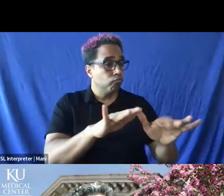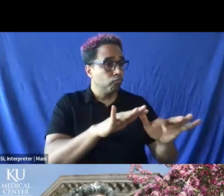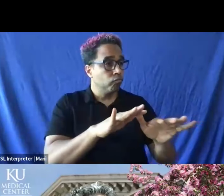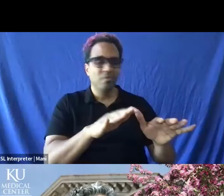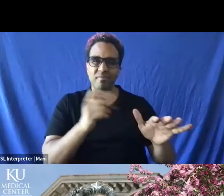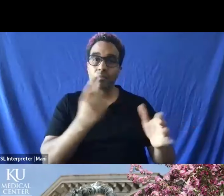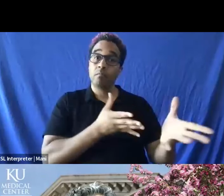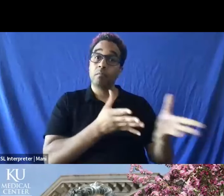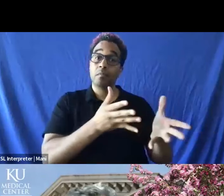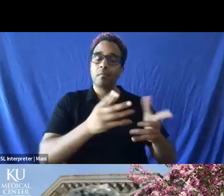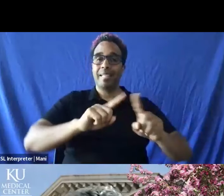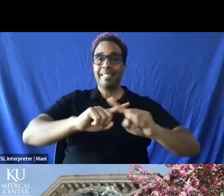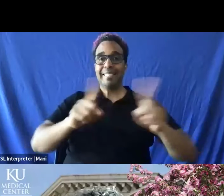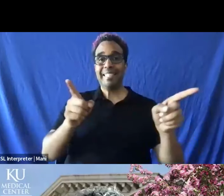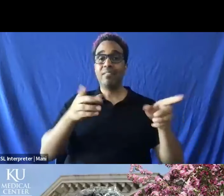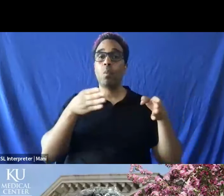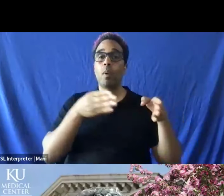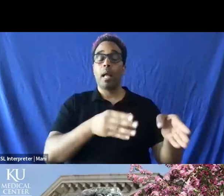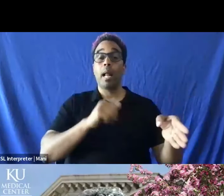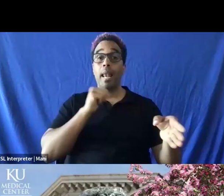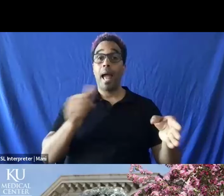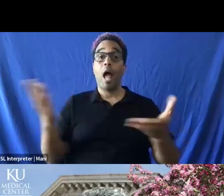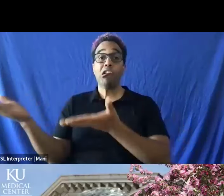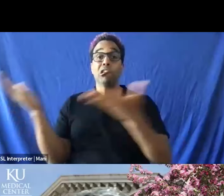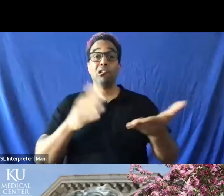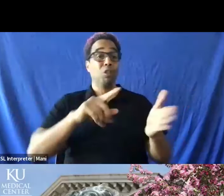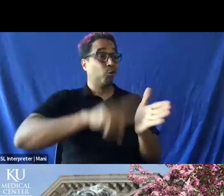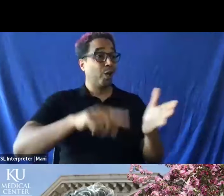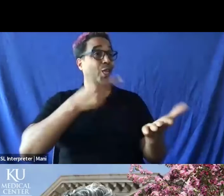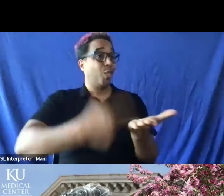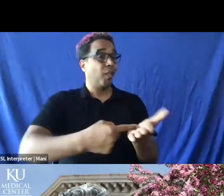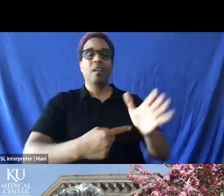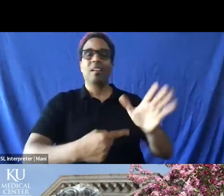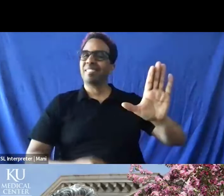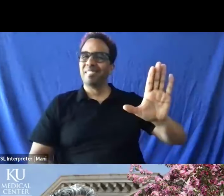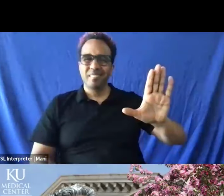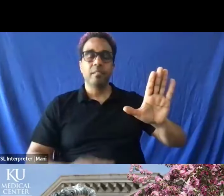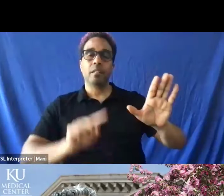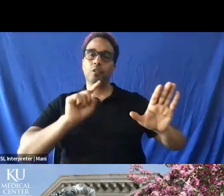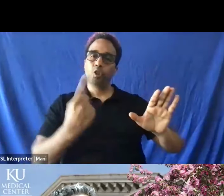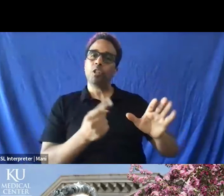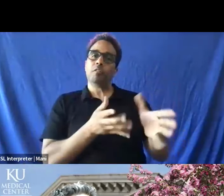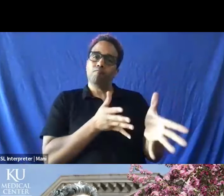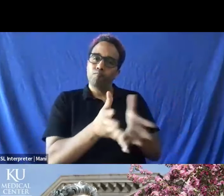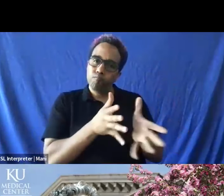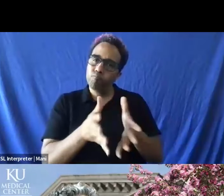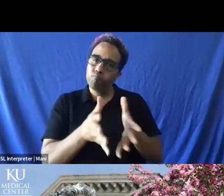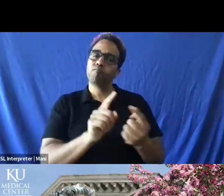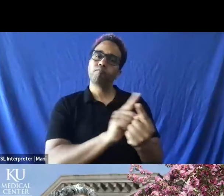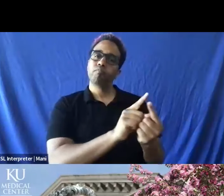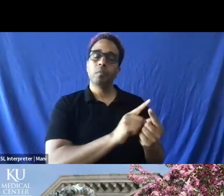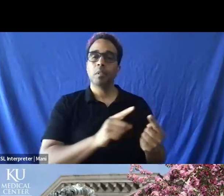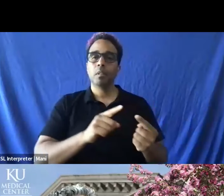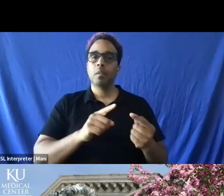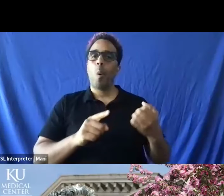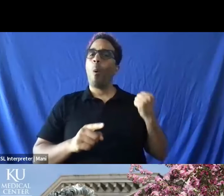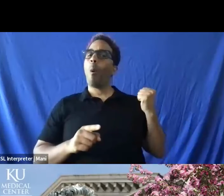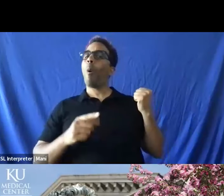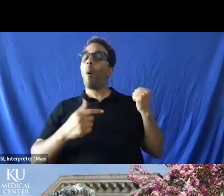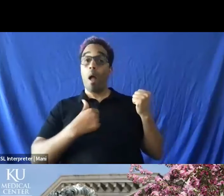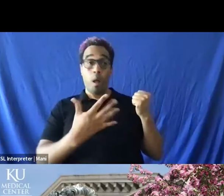way before you start proffering or trying to collaborate on a research